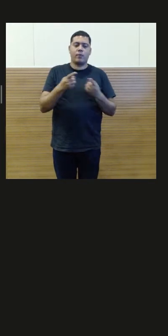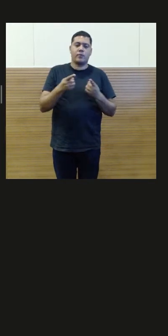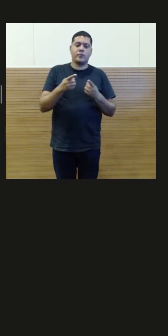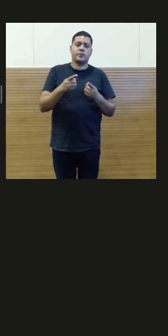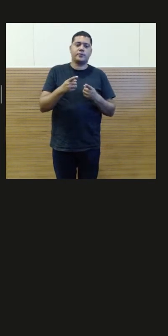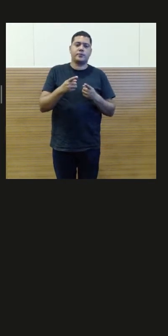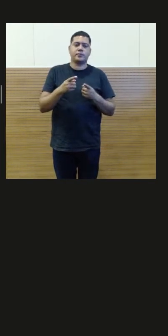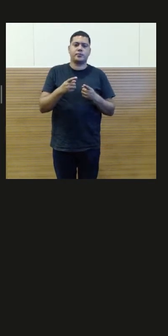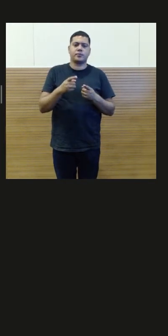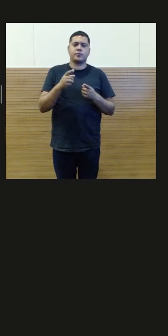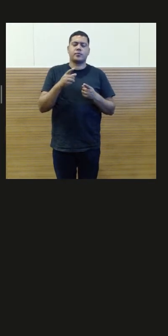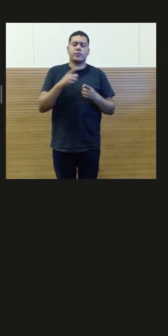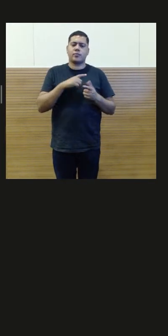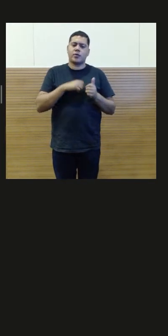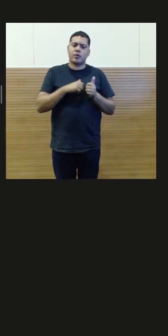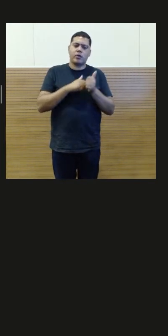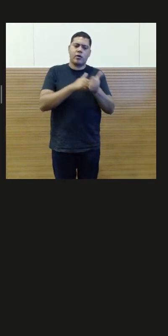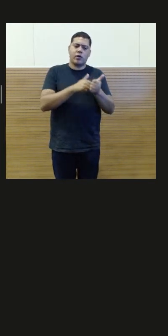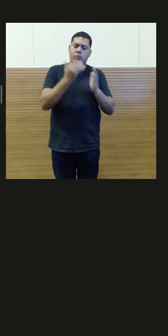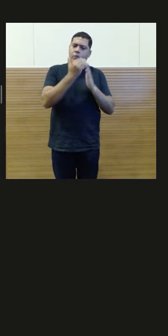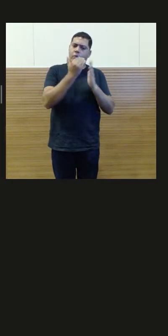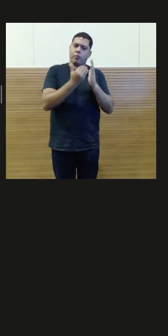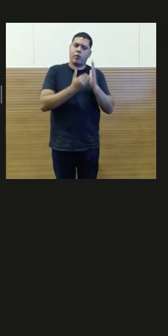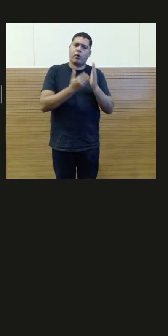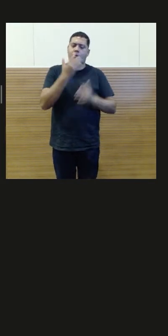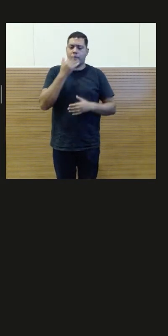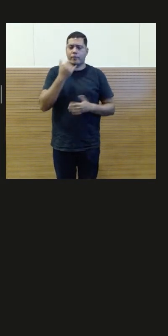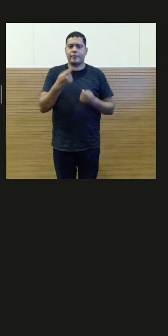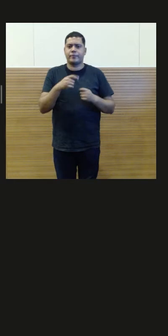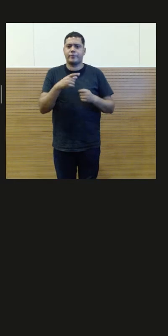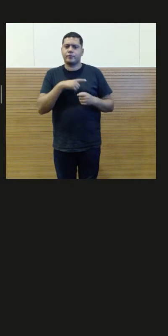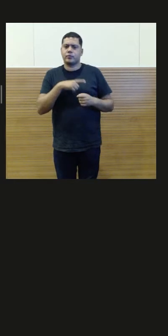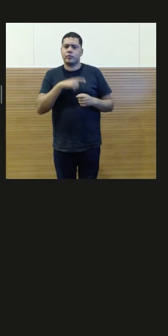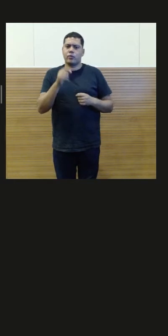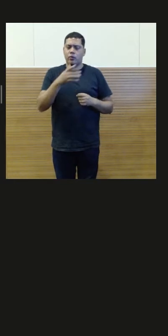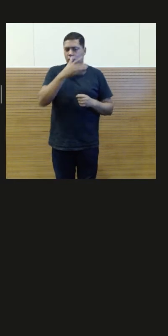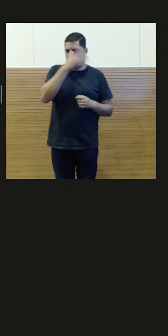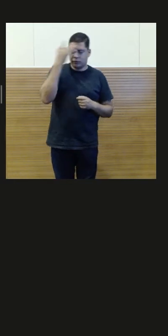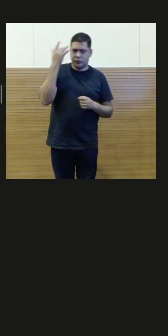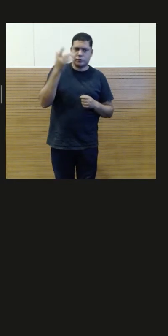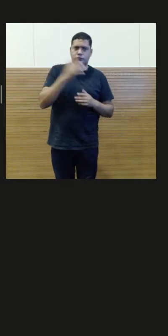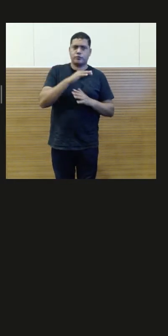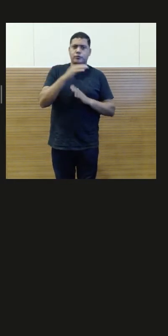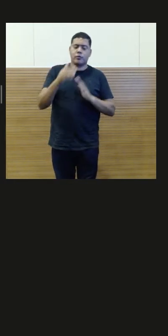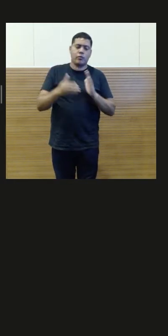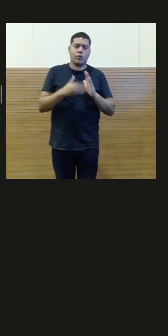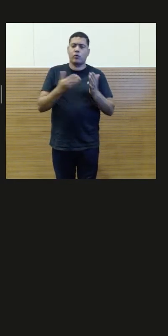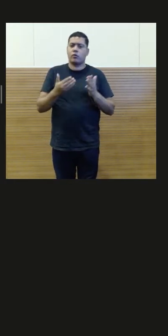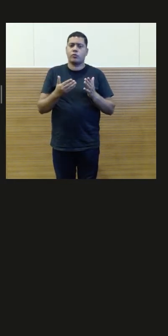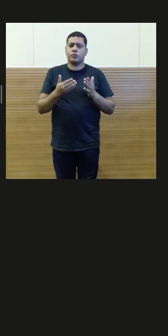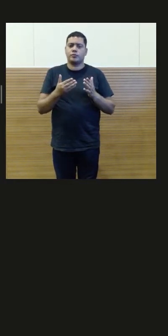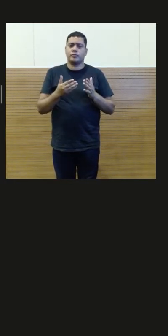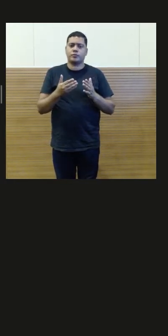a constellation of disciplines. Starts have been made by independent international groups.